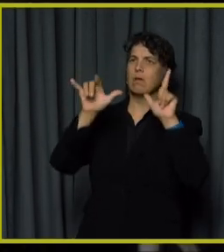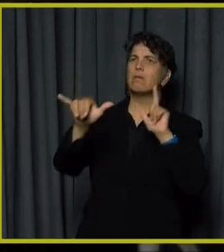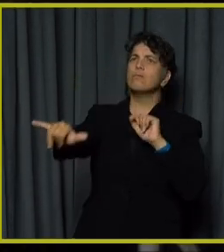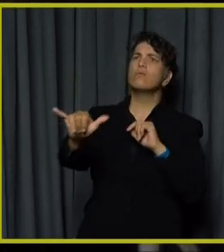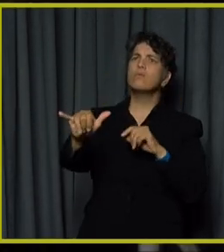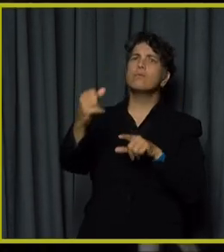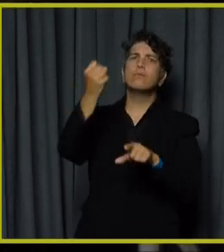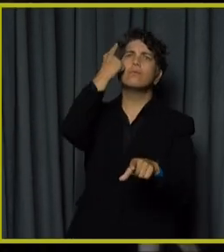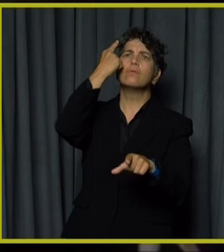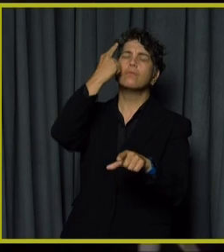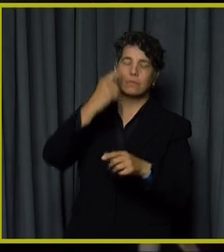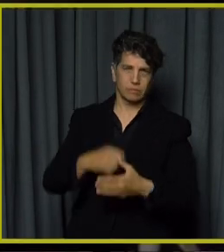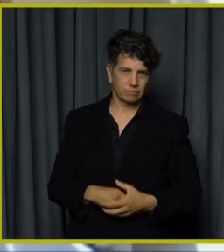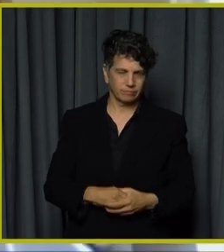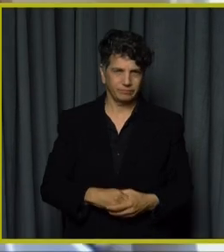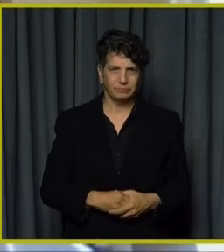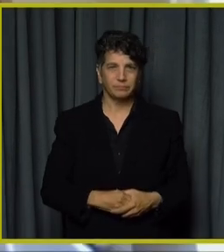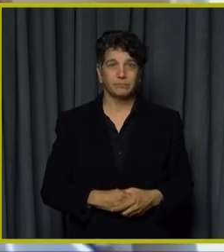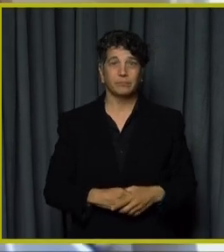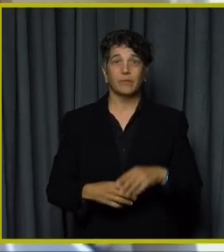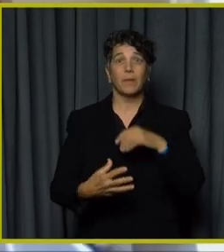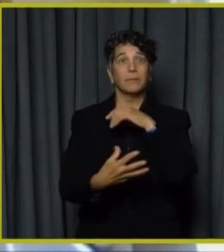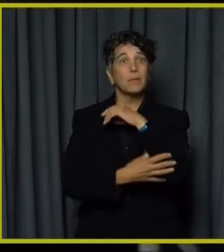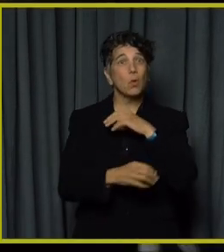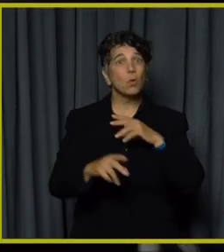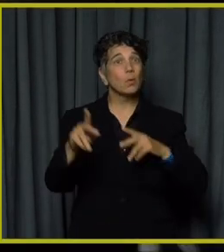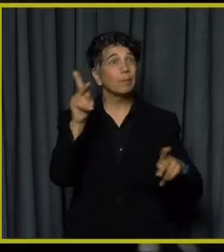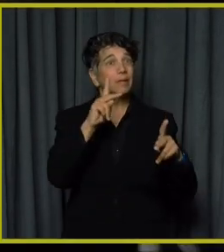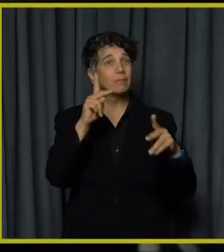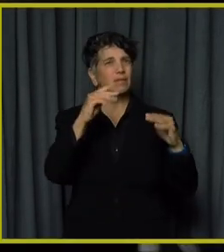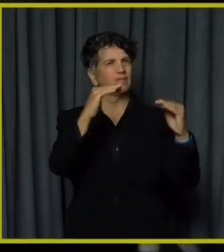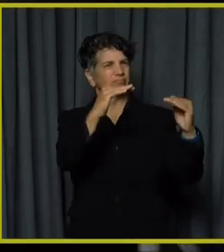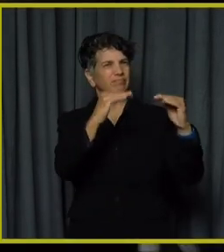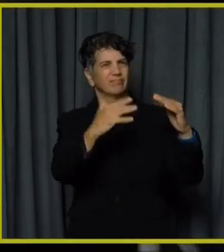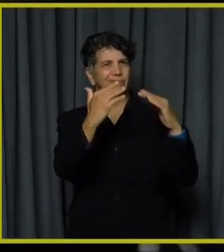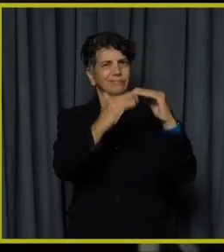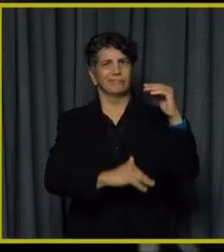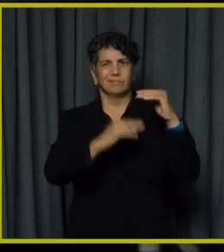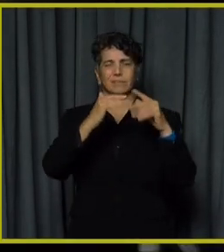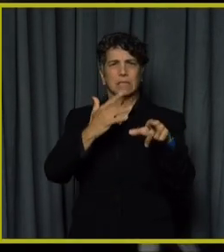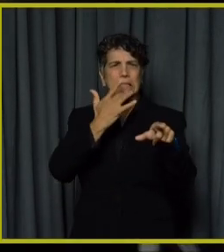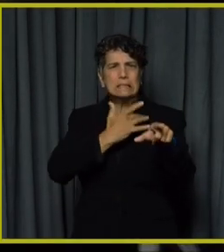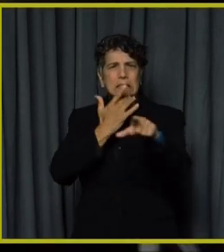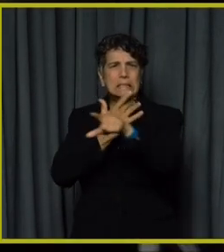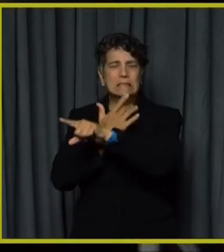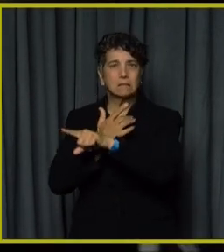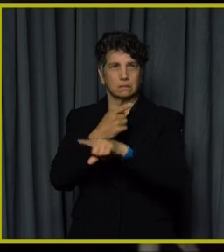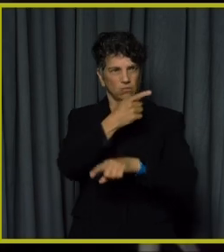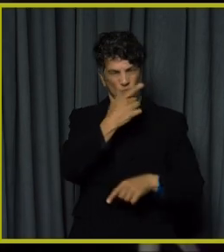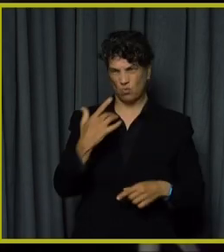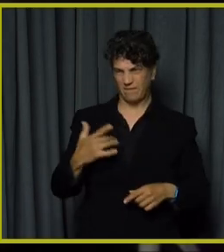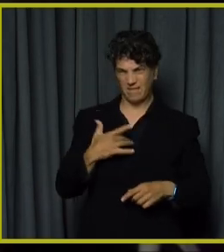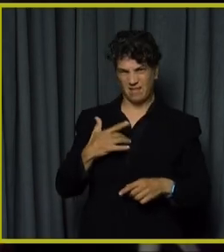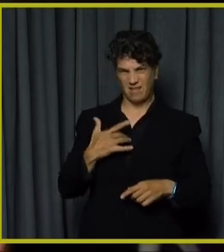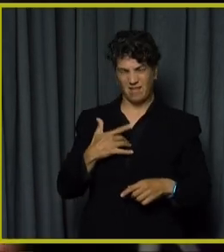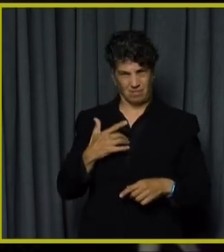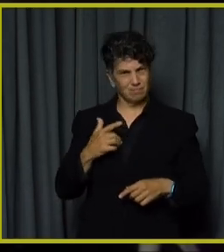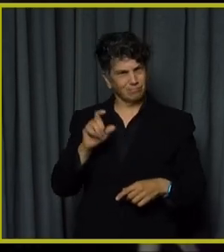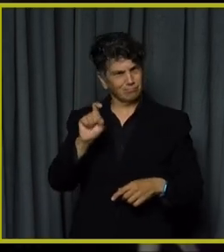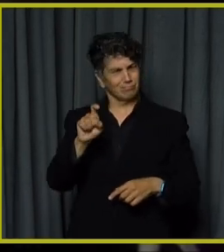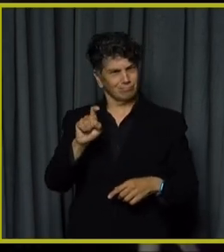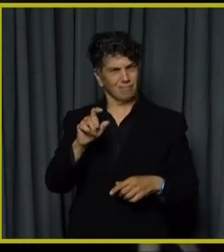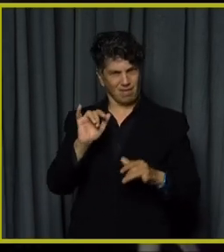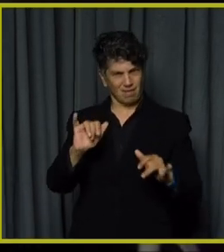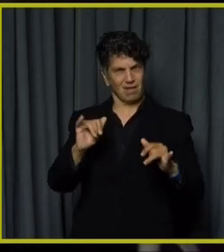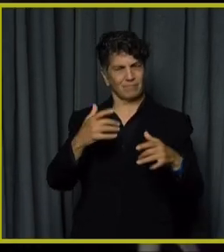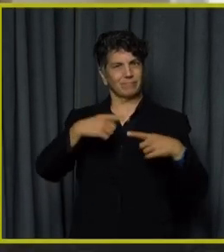lives of poor people, disadvantaged people. Do you think that we are in a good moment to take this opportunity and effect